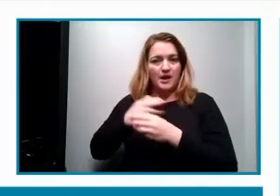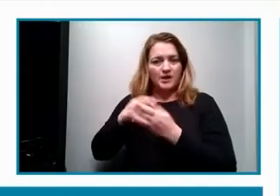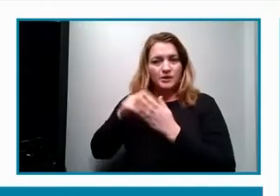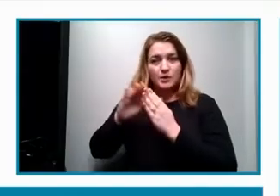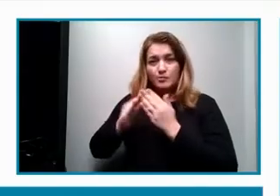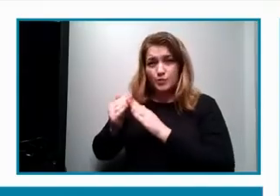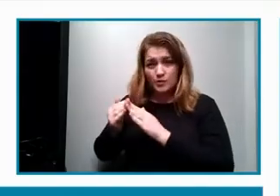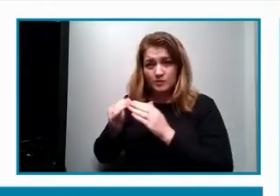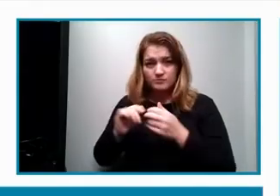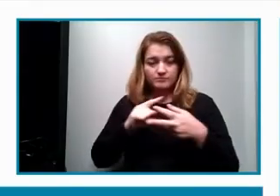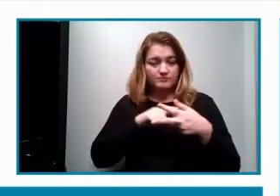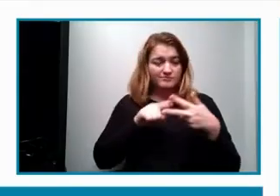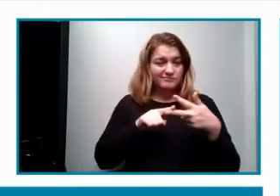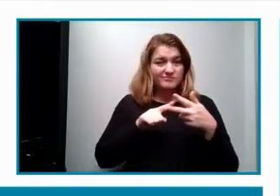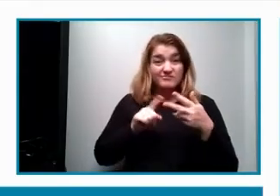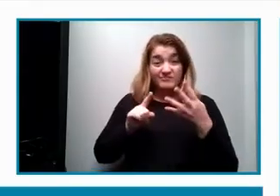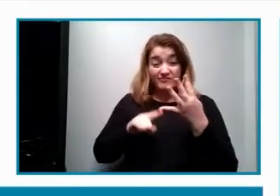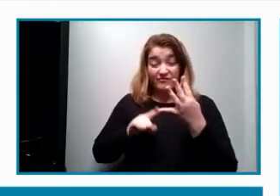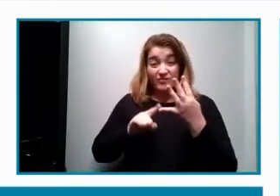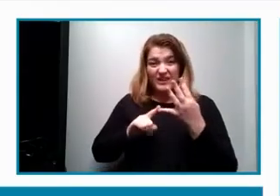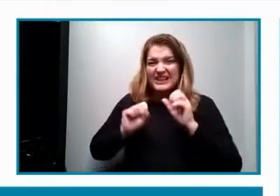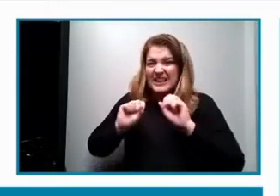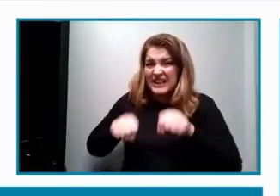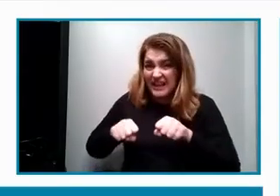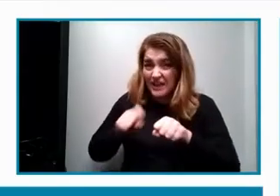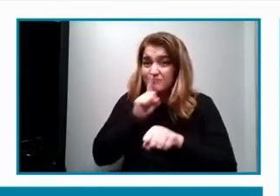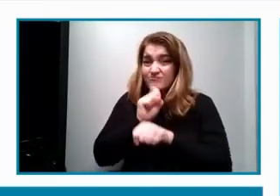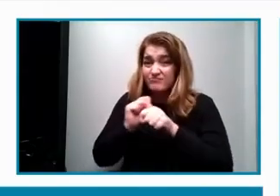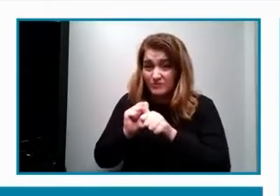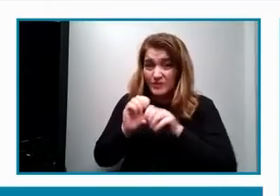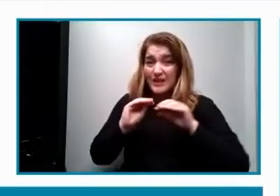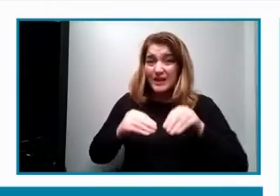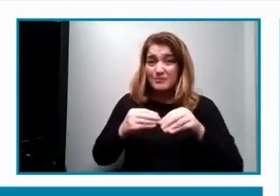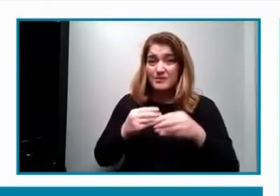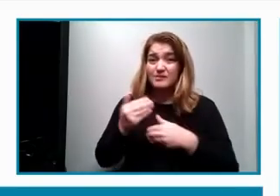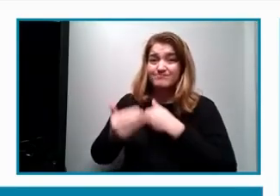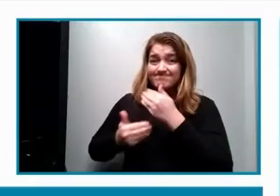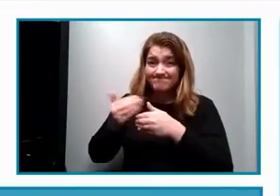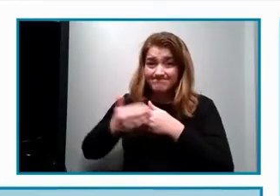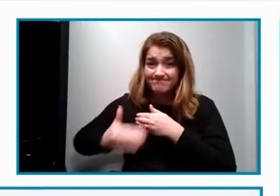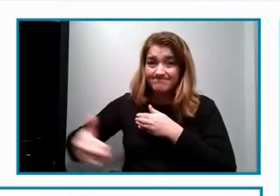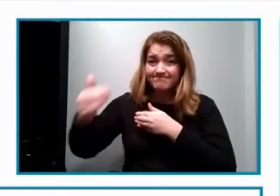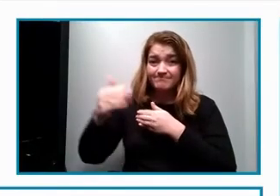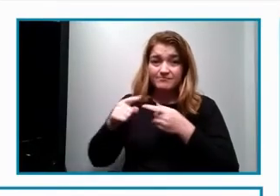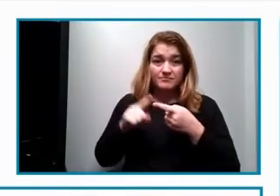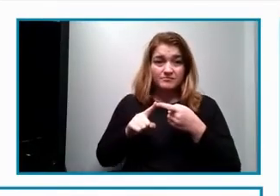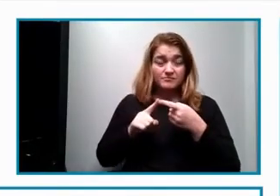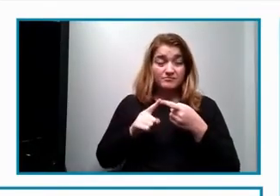have the right skills, partnerships, expertise, and other resources needed?